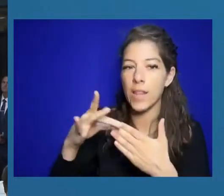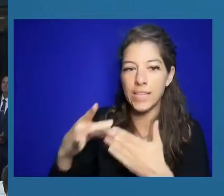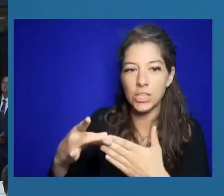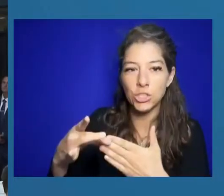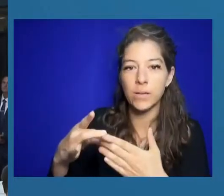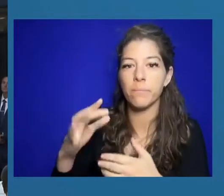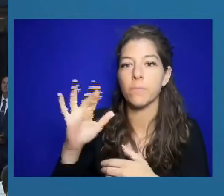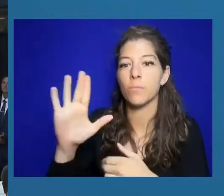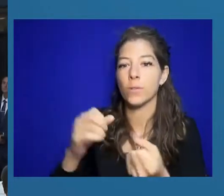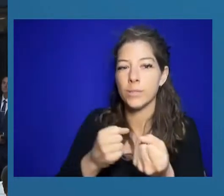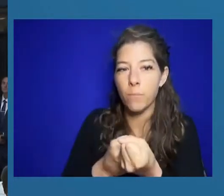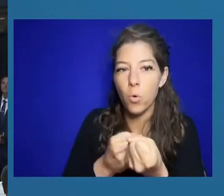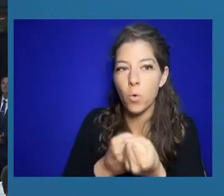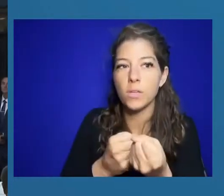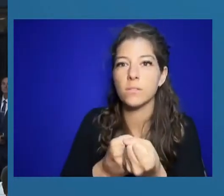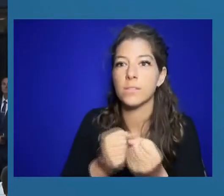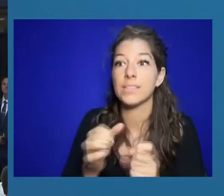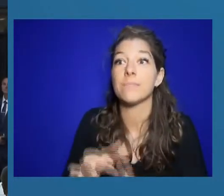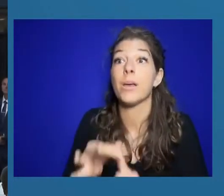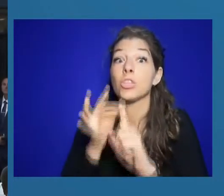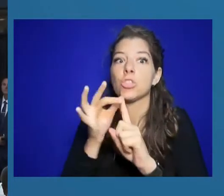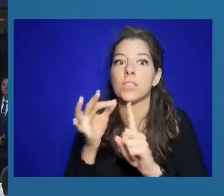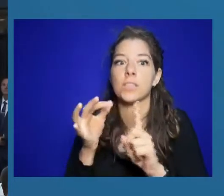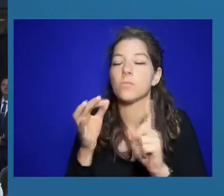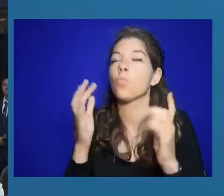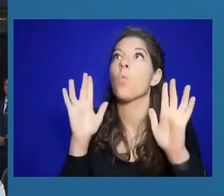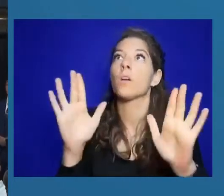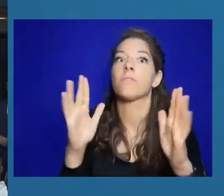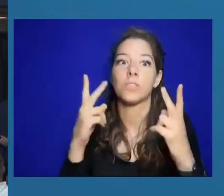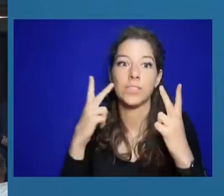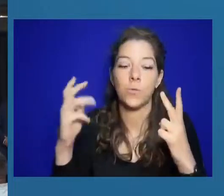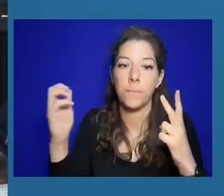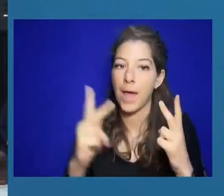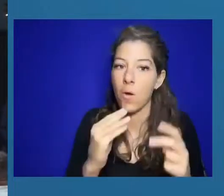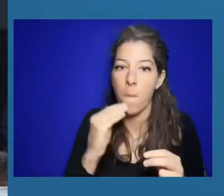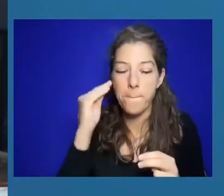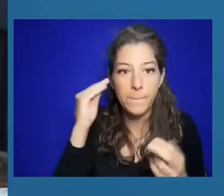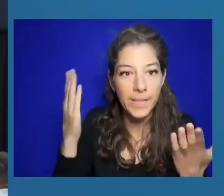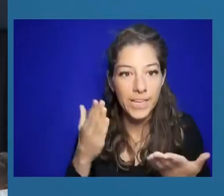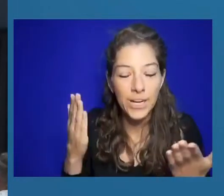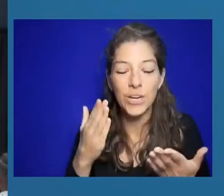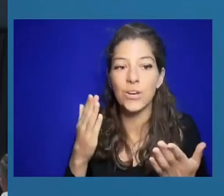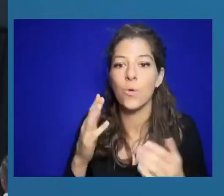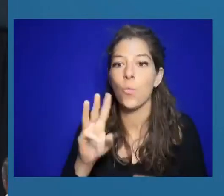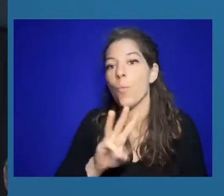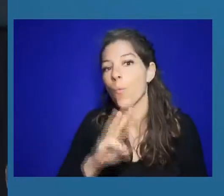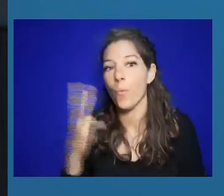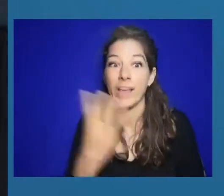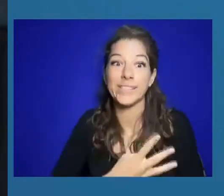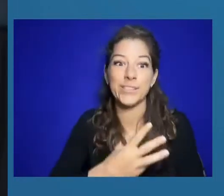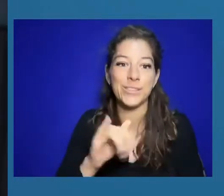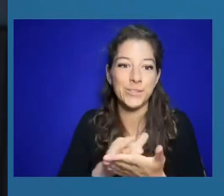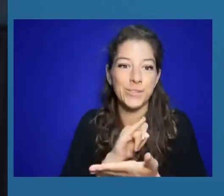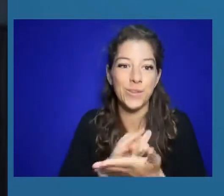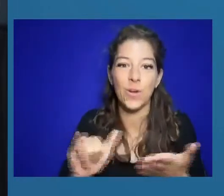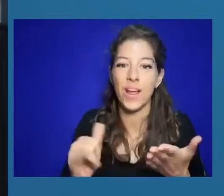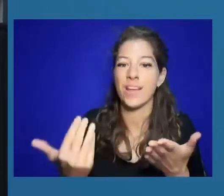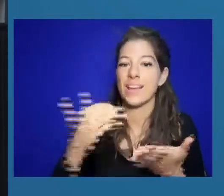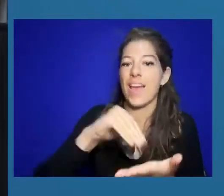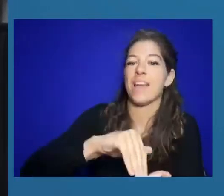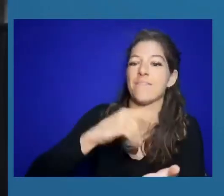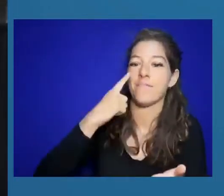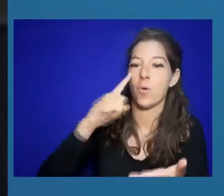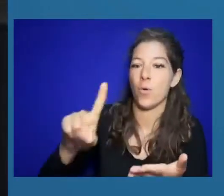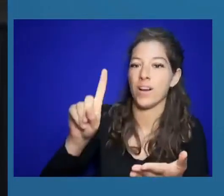your support. Especially, it's wonderful to see you back home here in Western New York. Let's hear it once again for